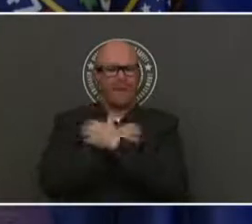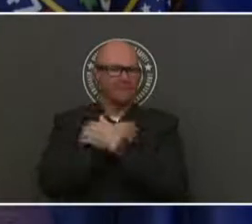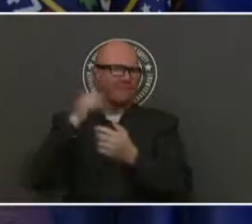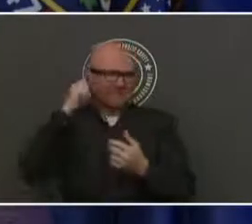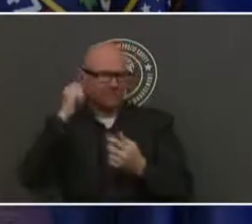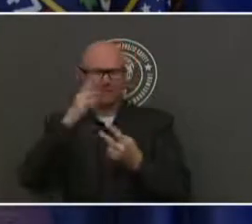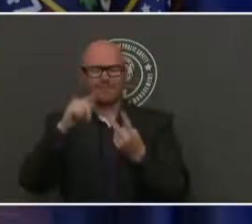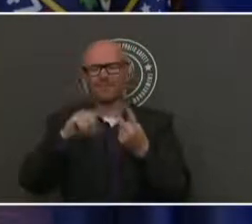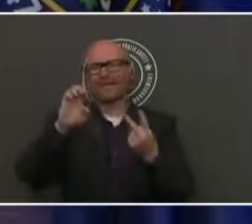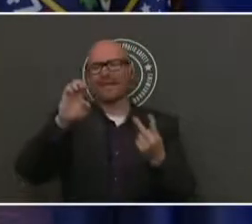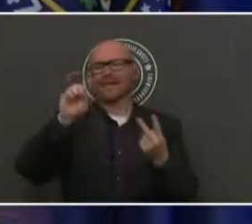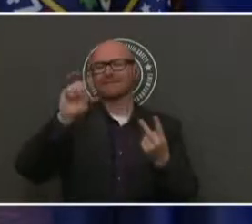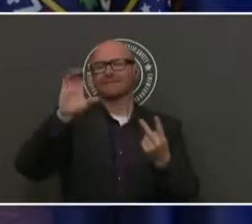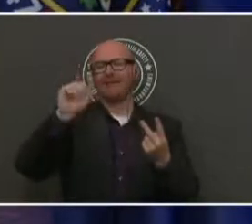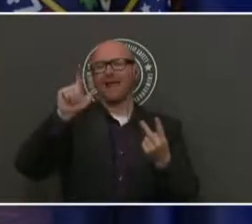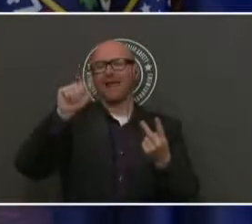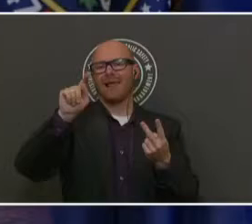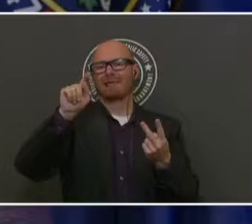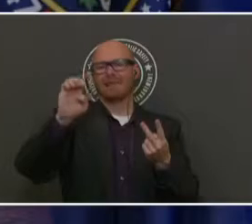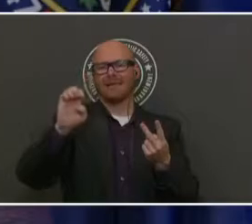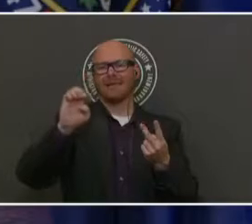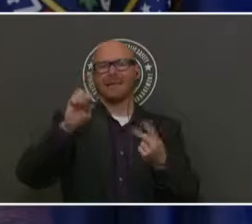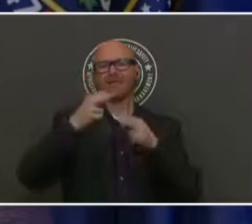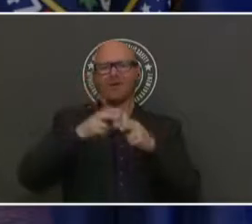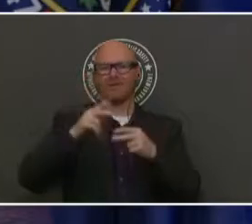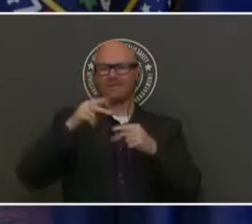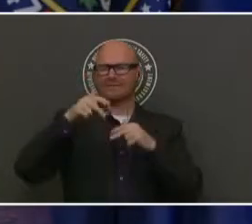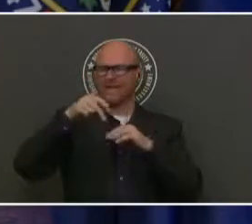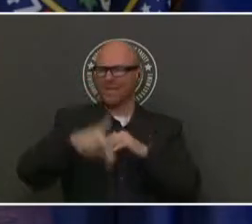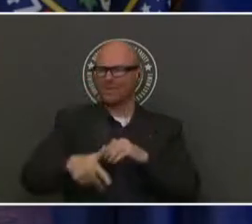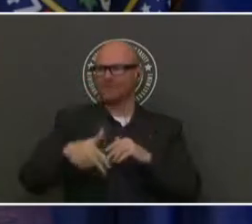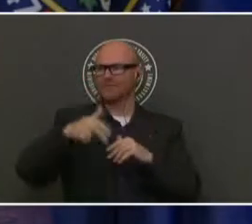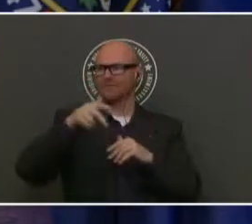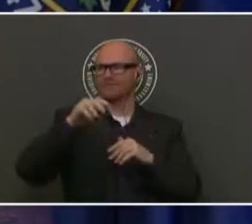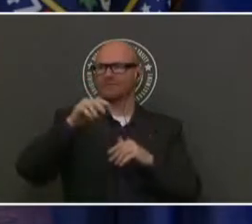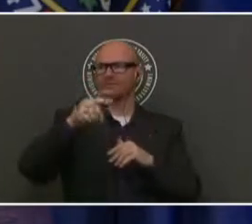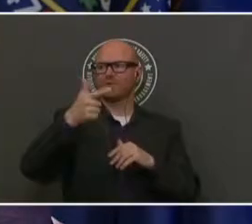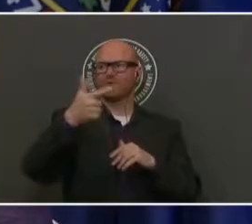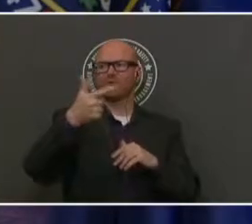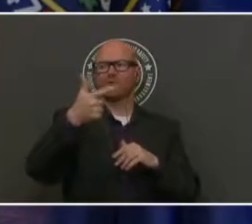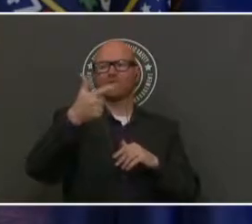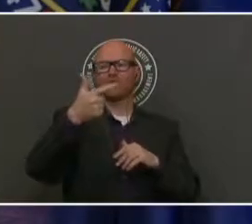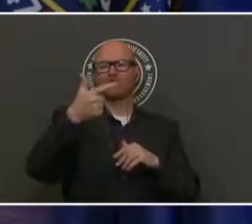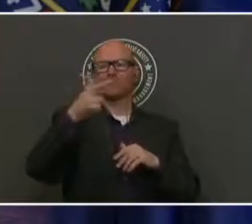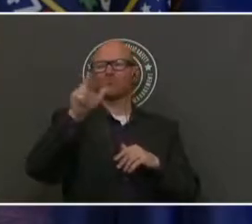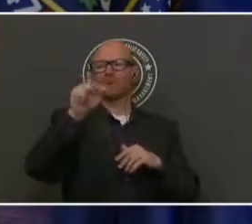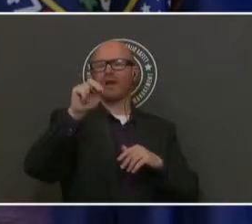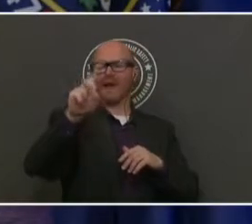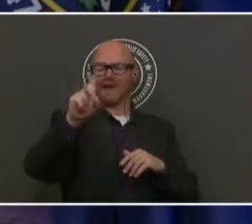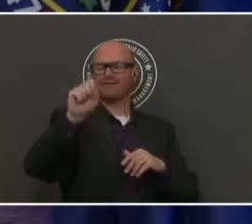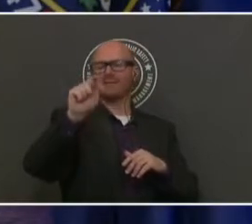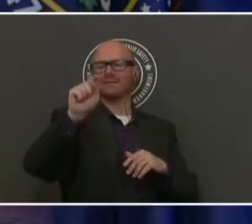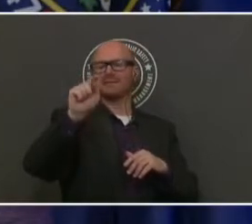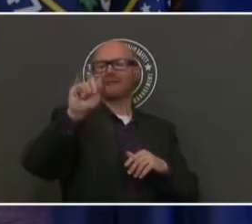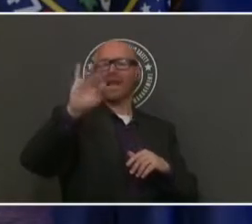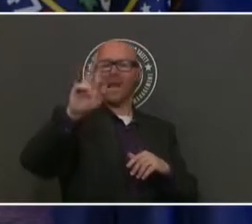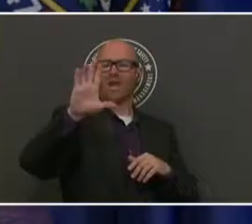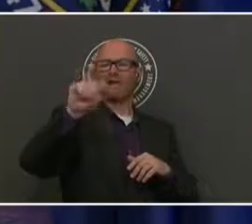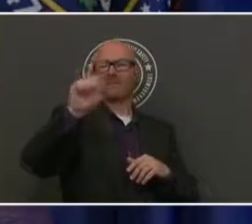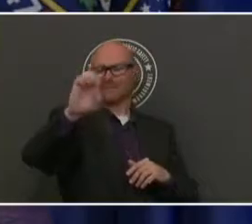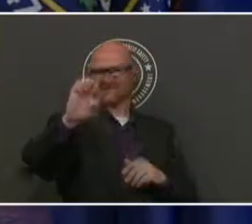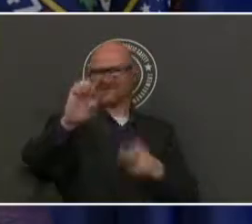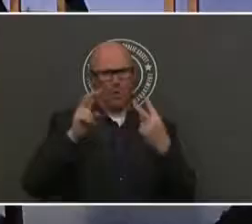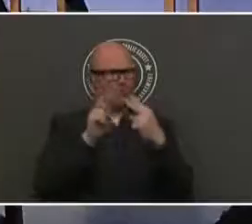towards. And we've got good faith assurances from Congress that they will work on this. But ultimately, we'll see what the president